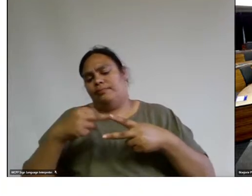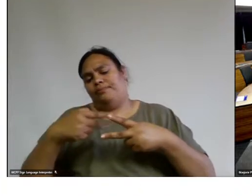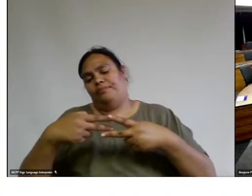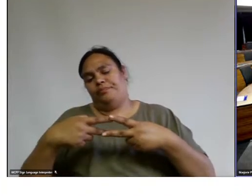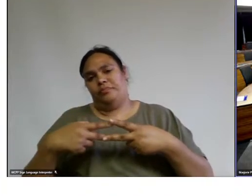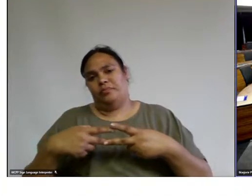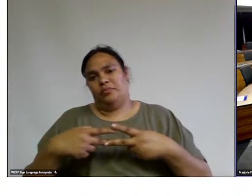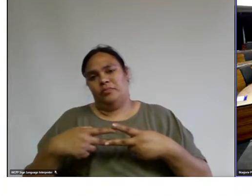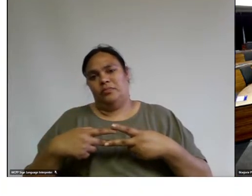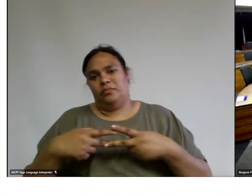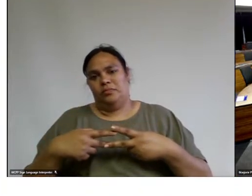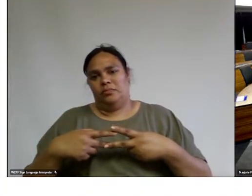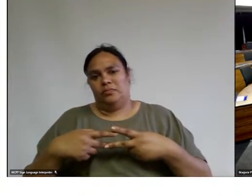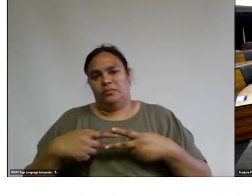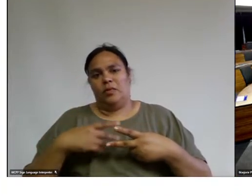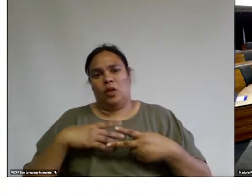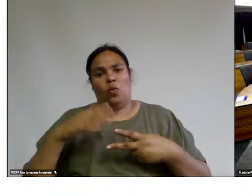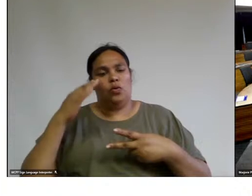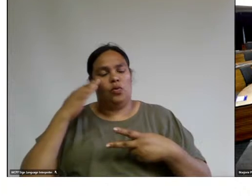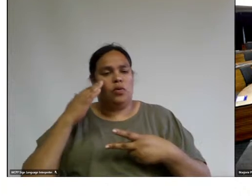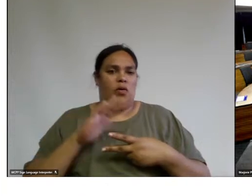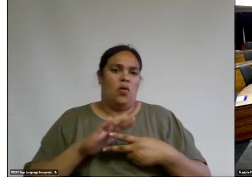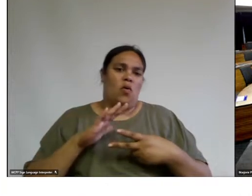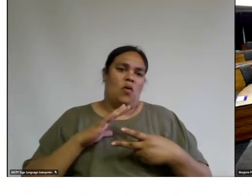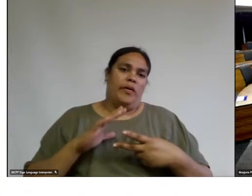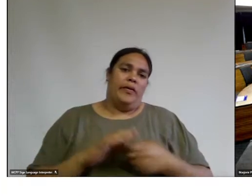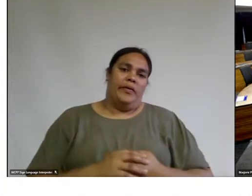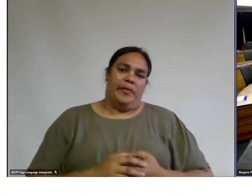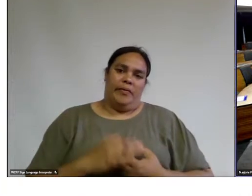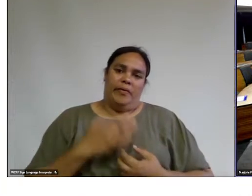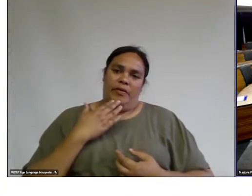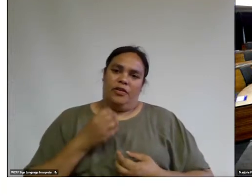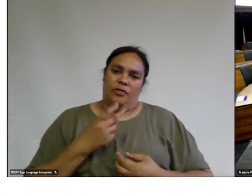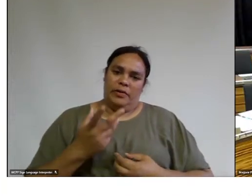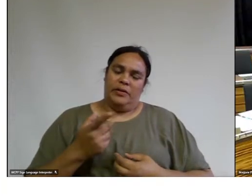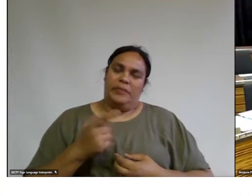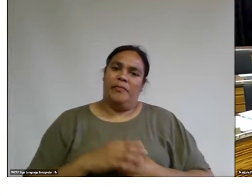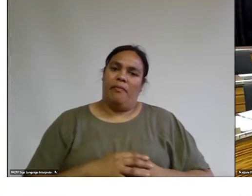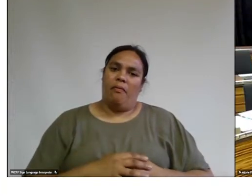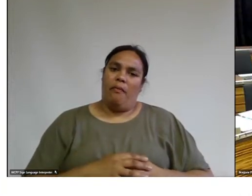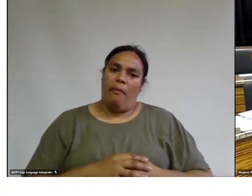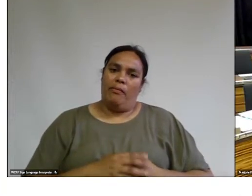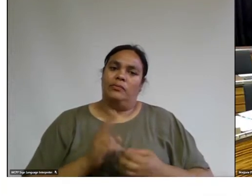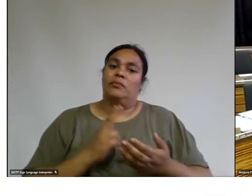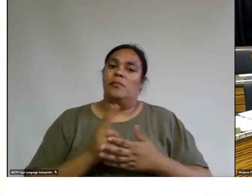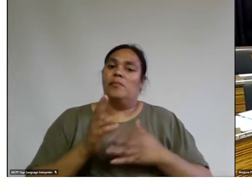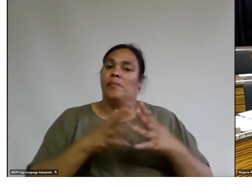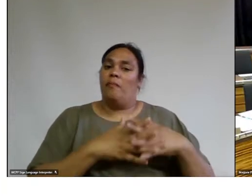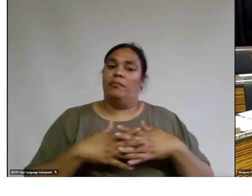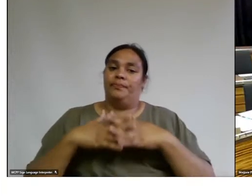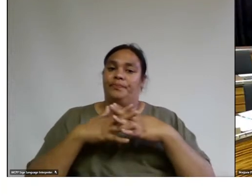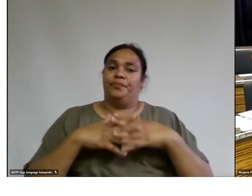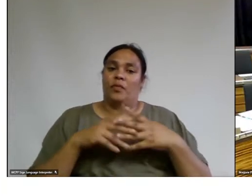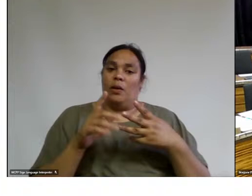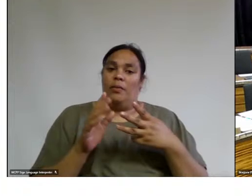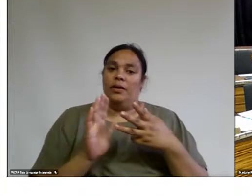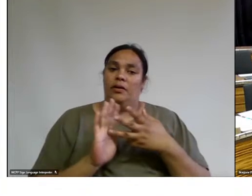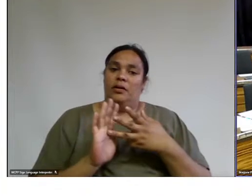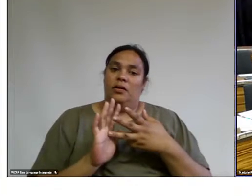might be valid reasons. Would like to hear them. Thank you very much. Honorable America.